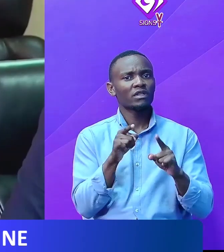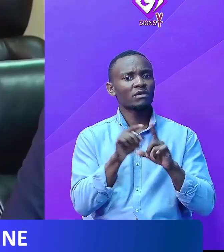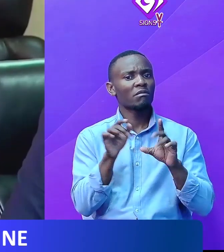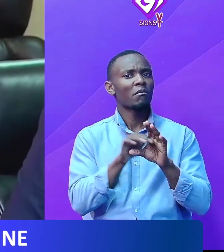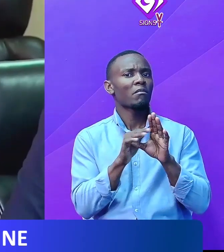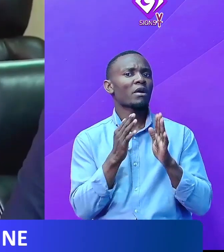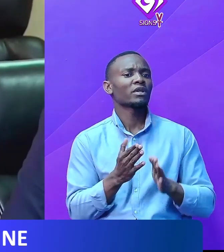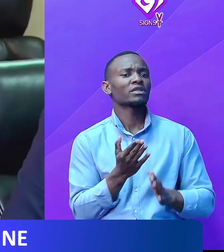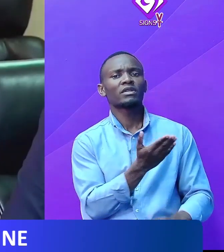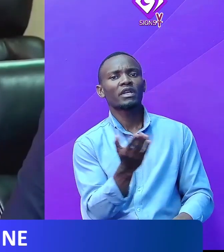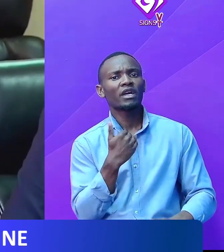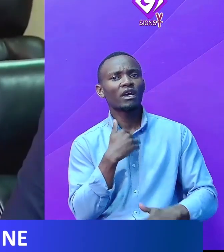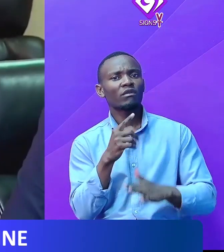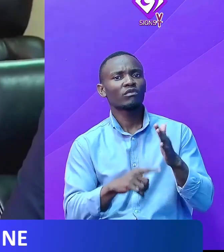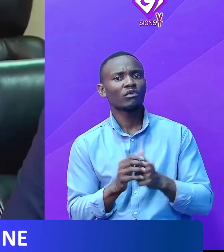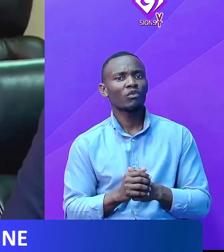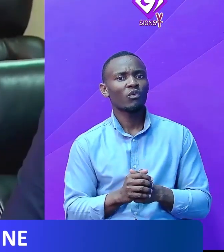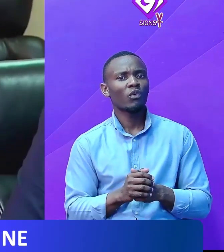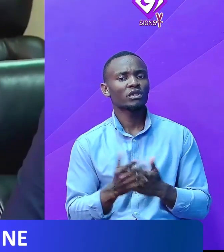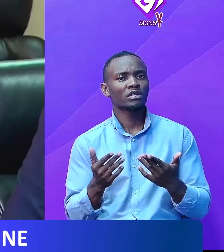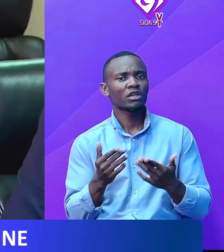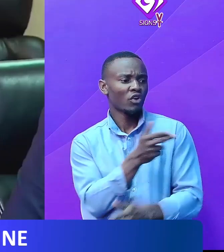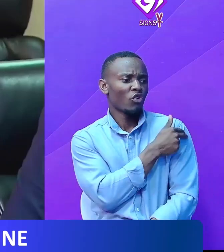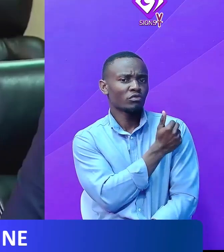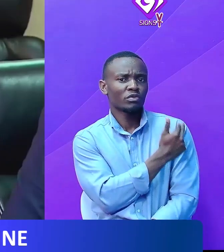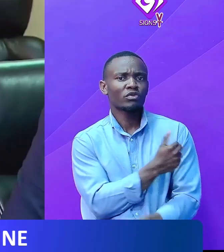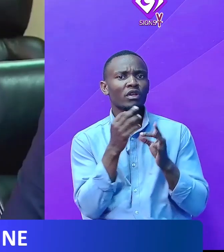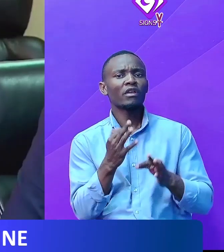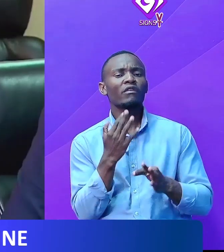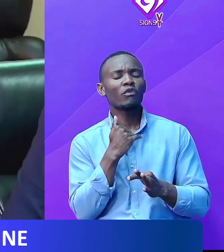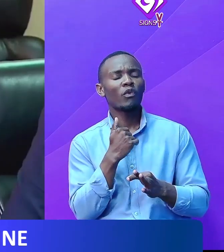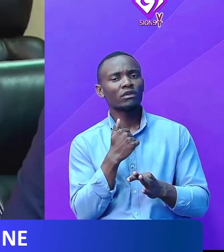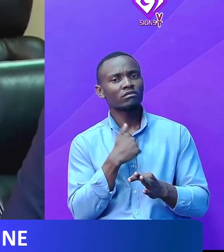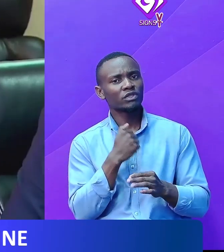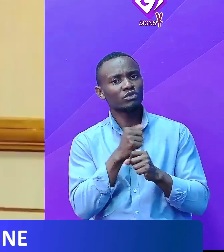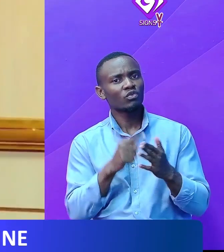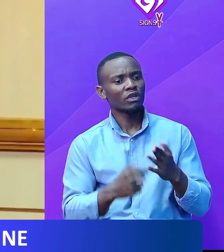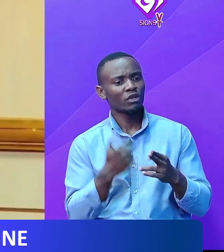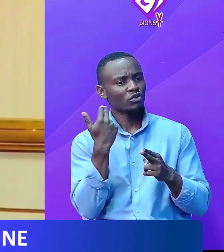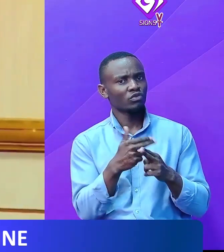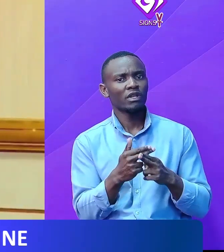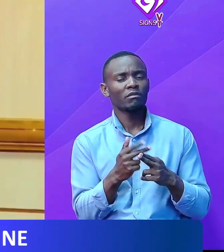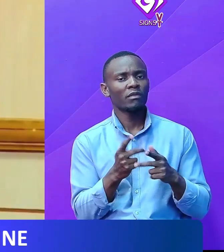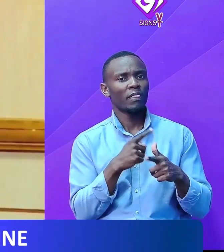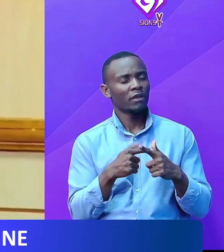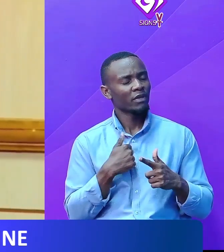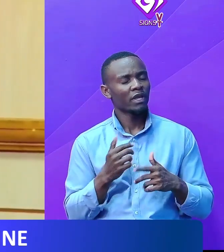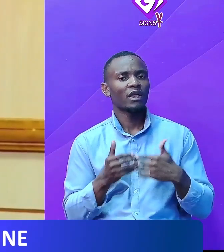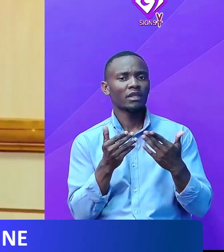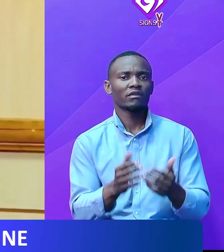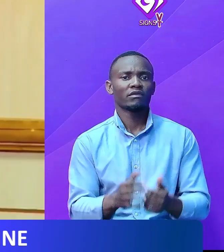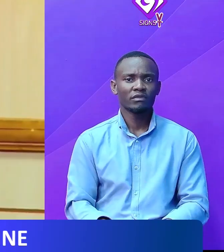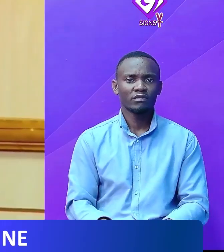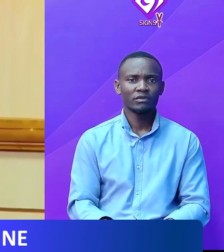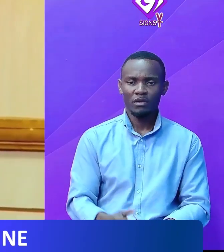facilities. Point of if order, you want me to name Chair. them, I will name them and I will give it to you. Point of and order, they should not Chair. be this committee. Honorable Chair, it's a